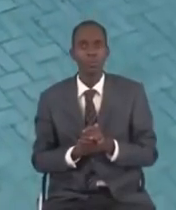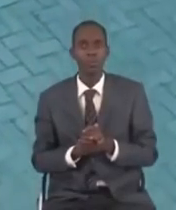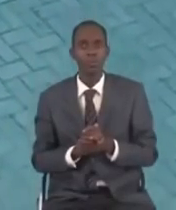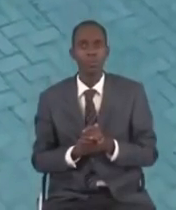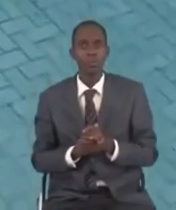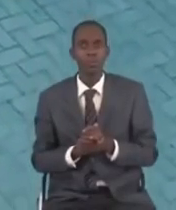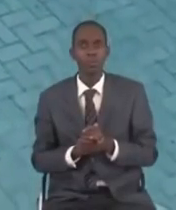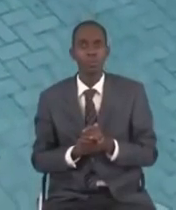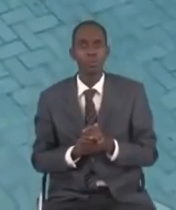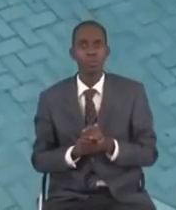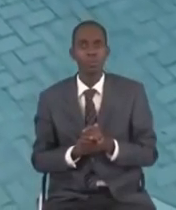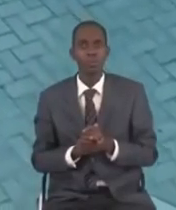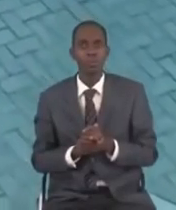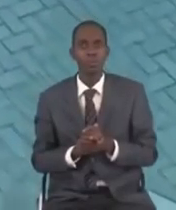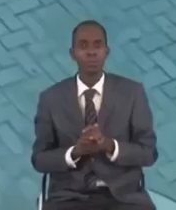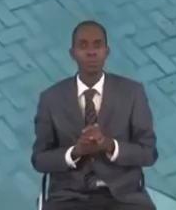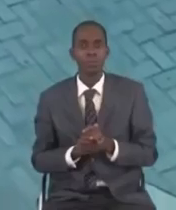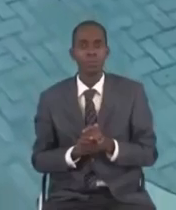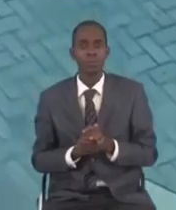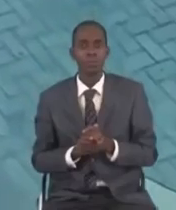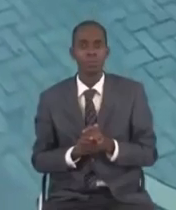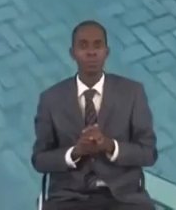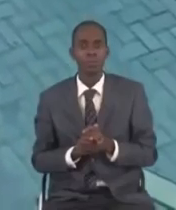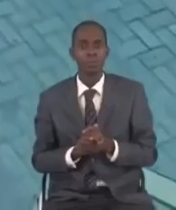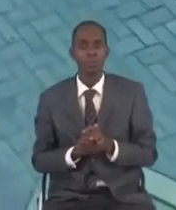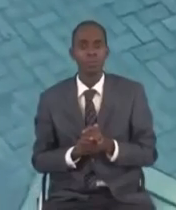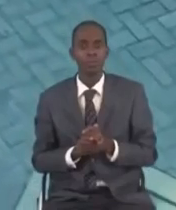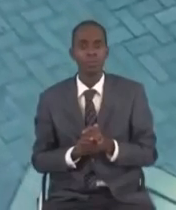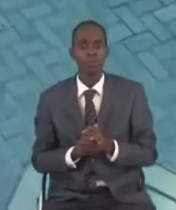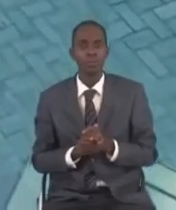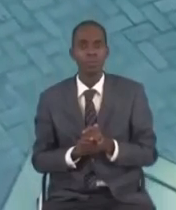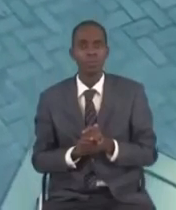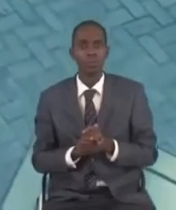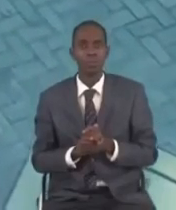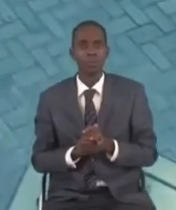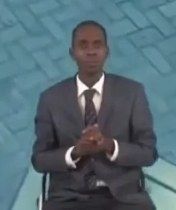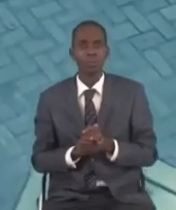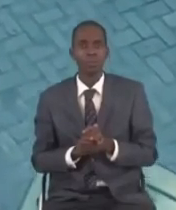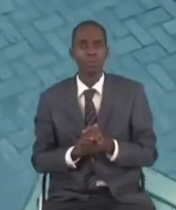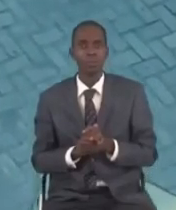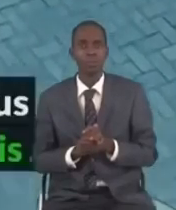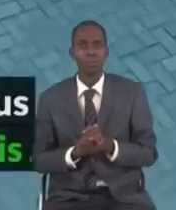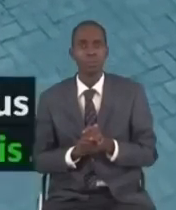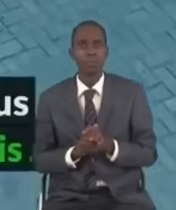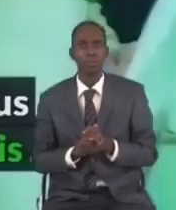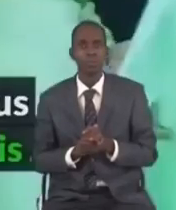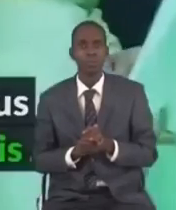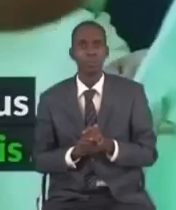Bum bum bada bada bum bum. Bum bum bada bada bum bum. Bum, bum, bada, bada, bum, bum.